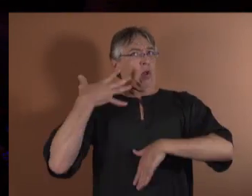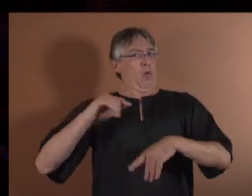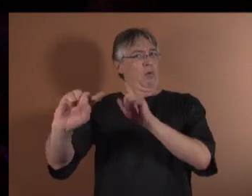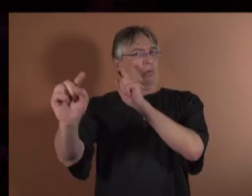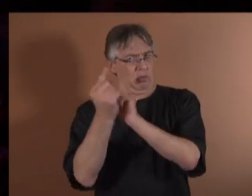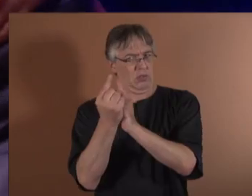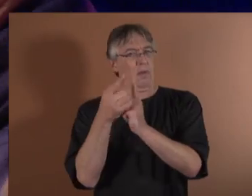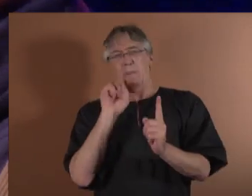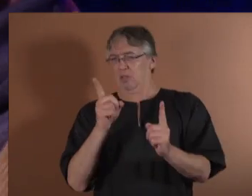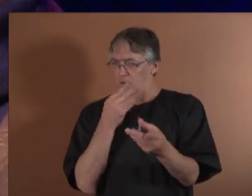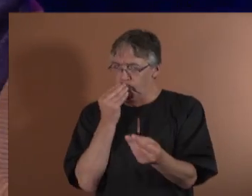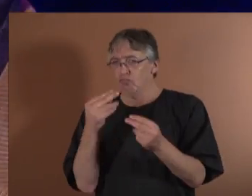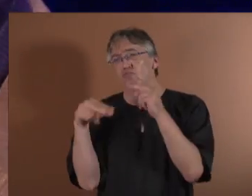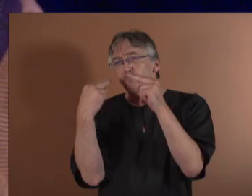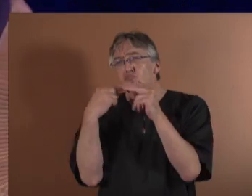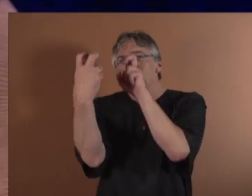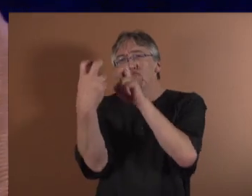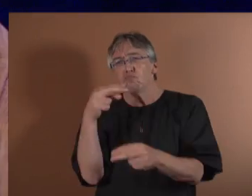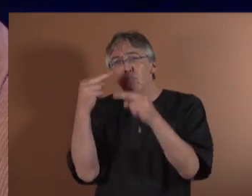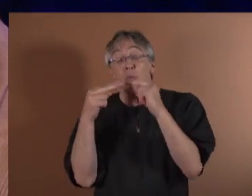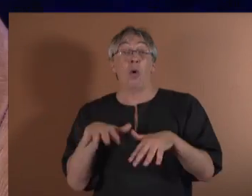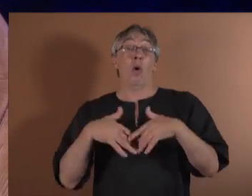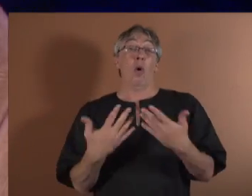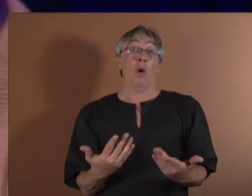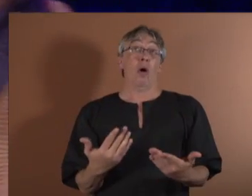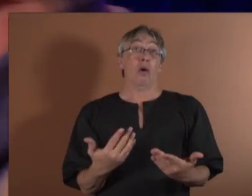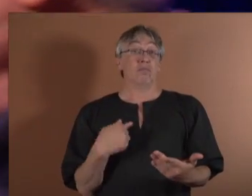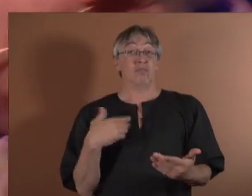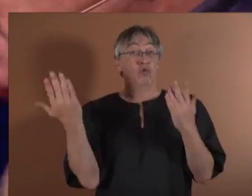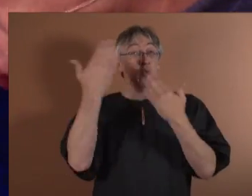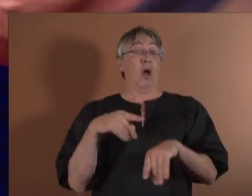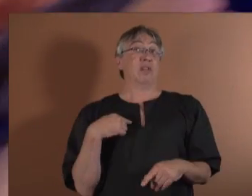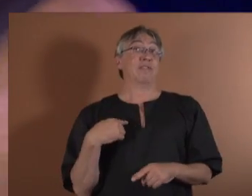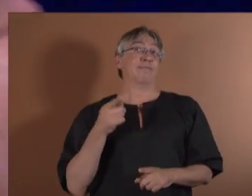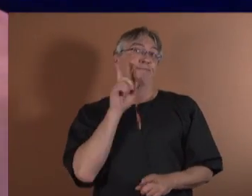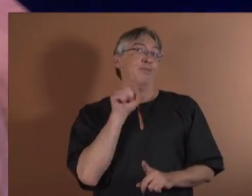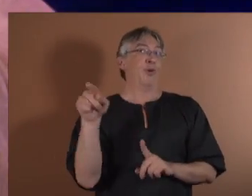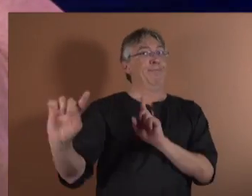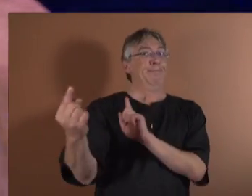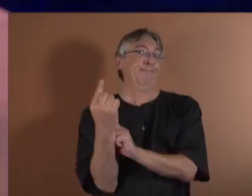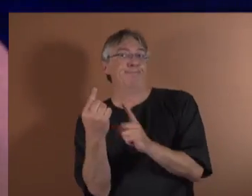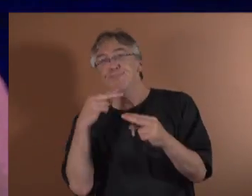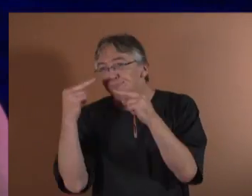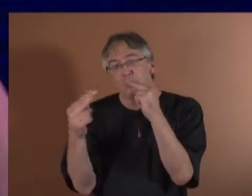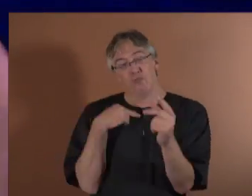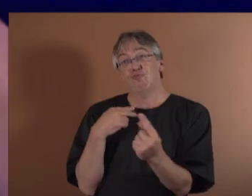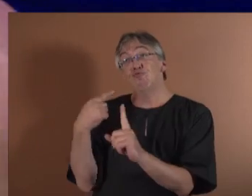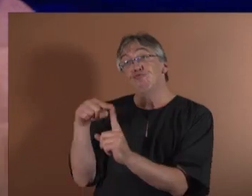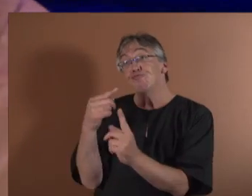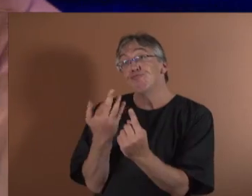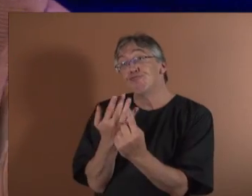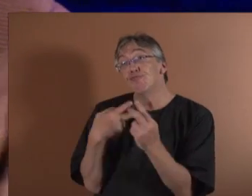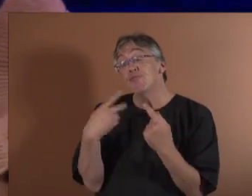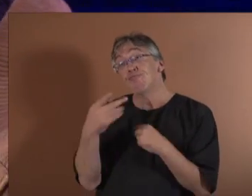client. Or romance with somebody. But what starts natural planning to begin with is a real